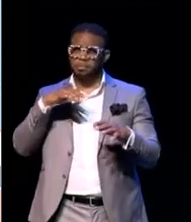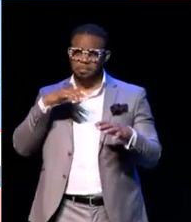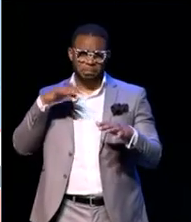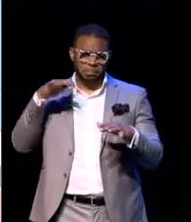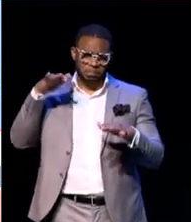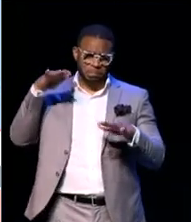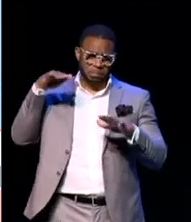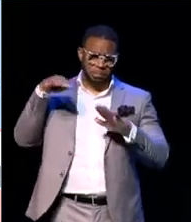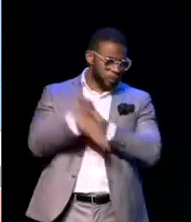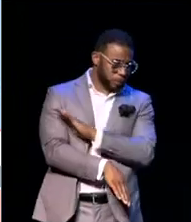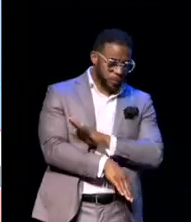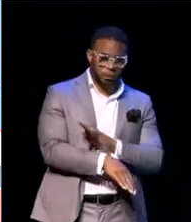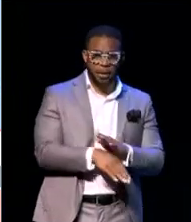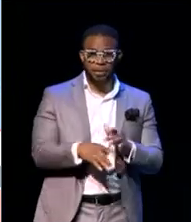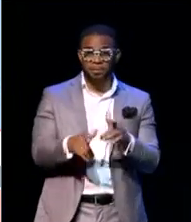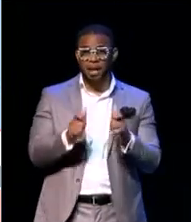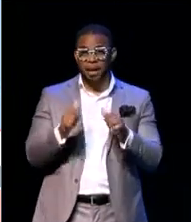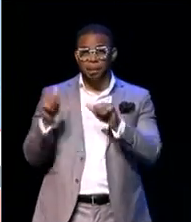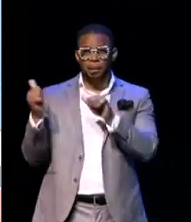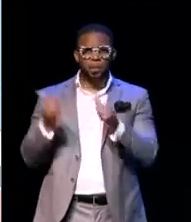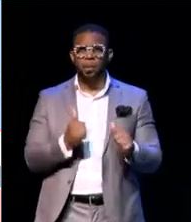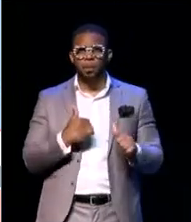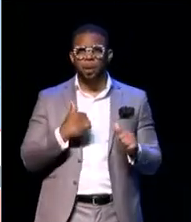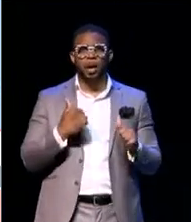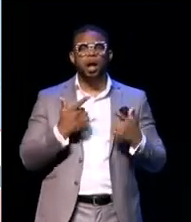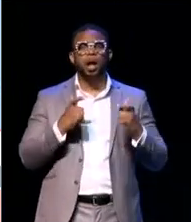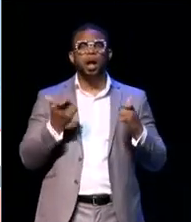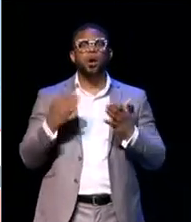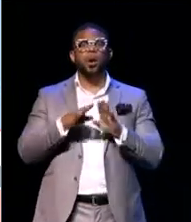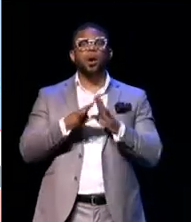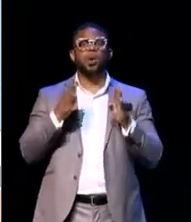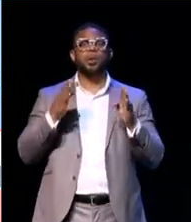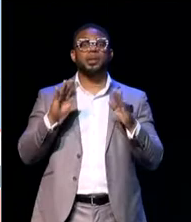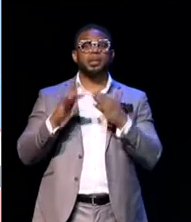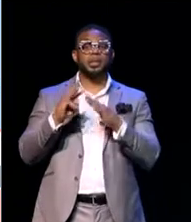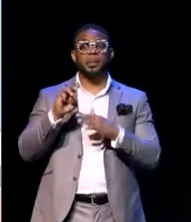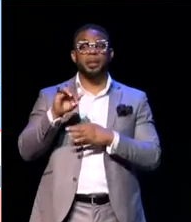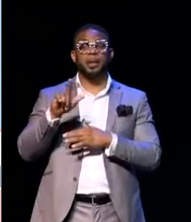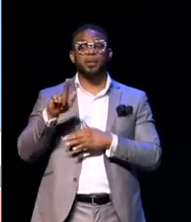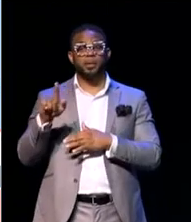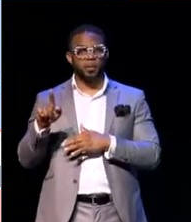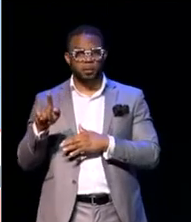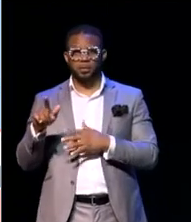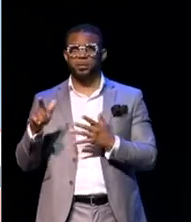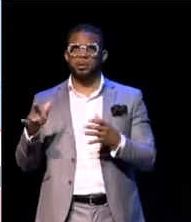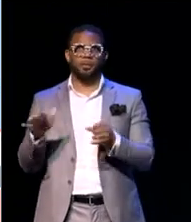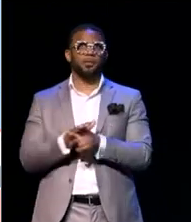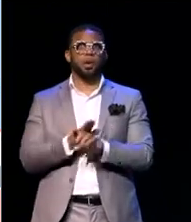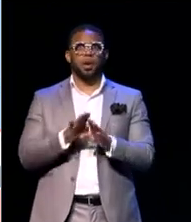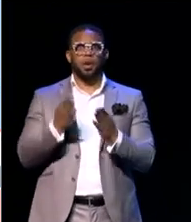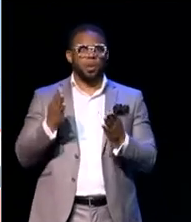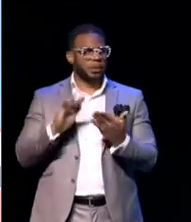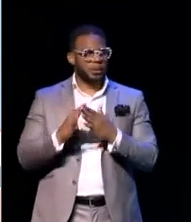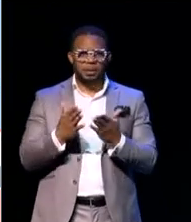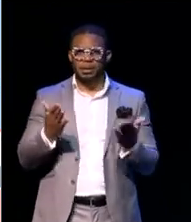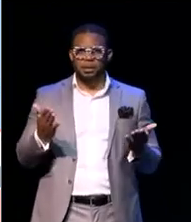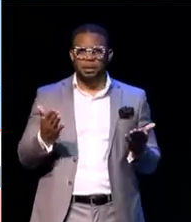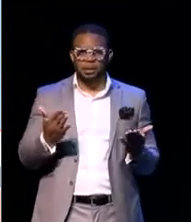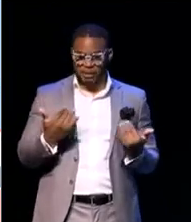It literally plummeted. We were able to largely reopen the city on May 21st and fully open the